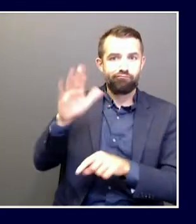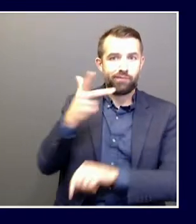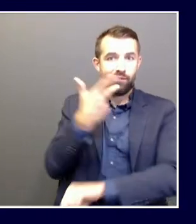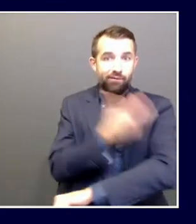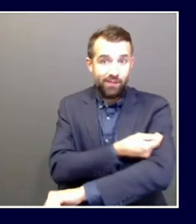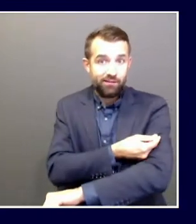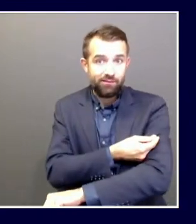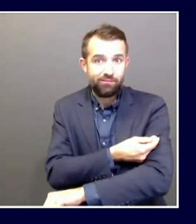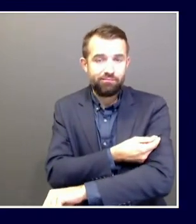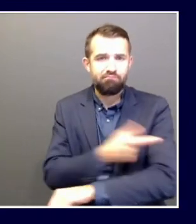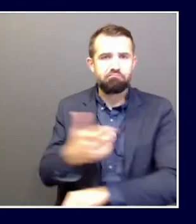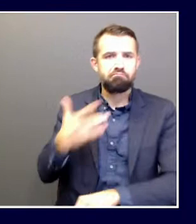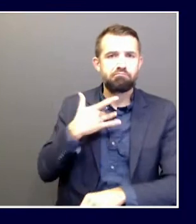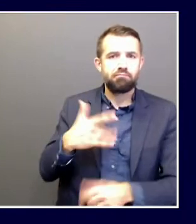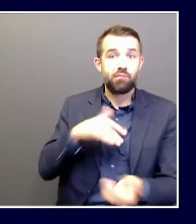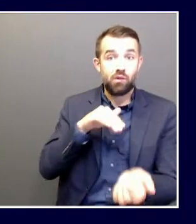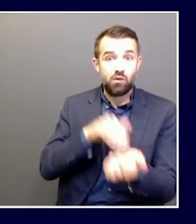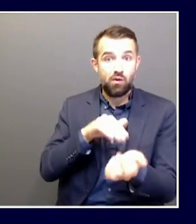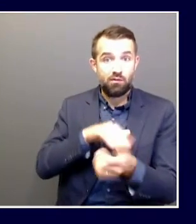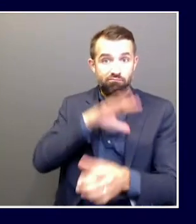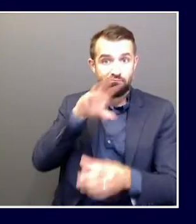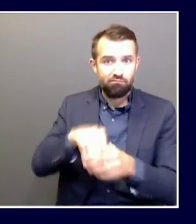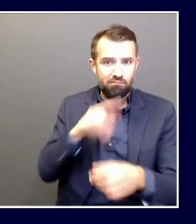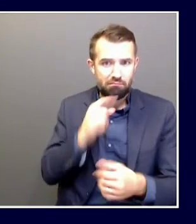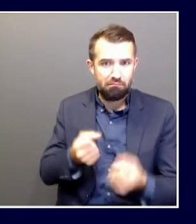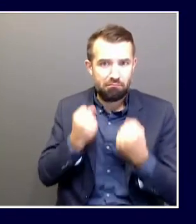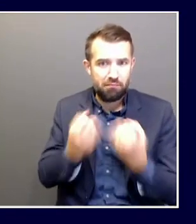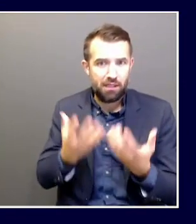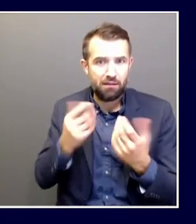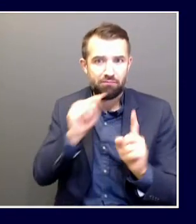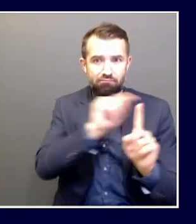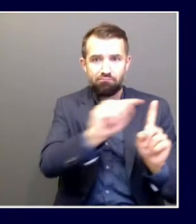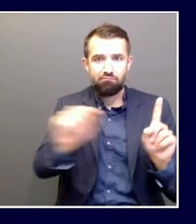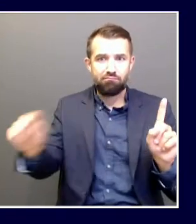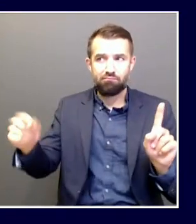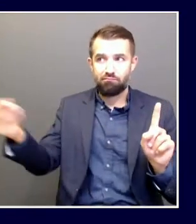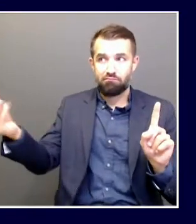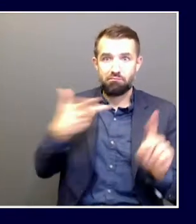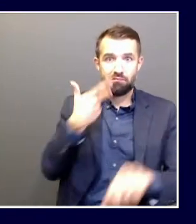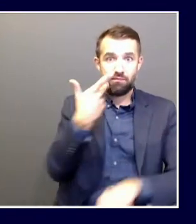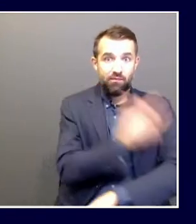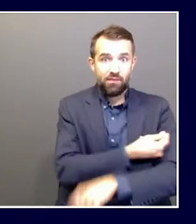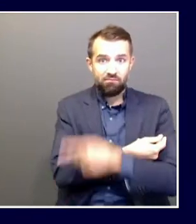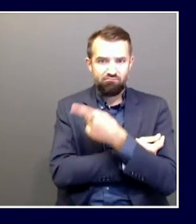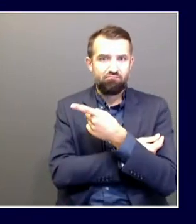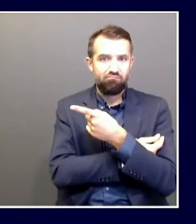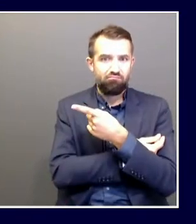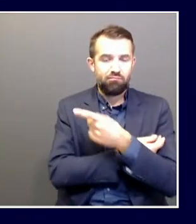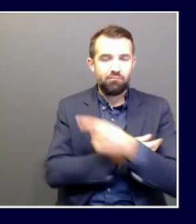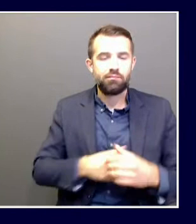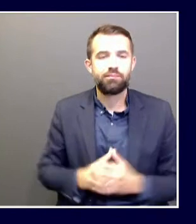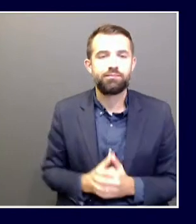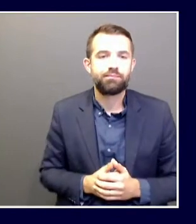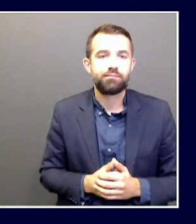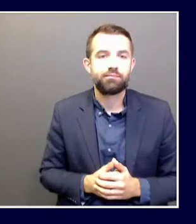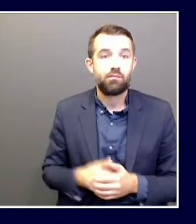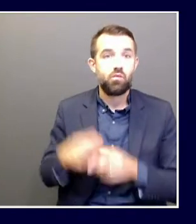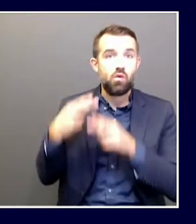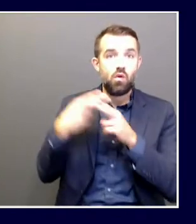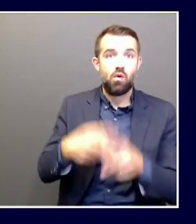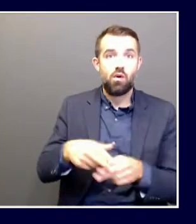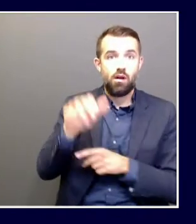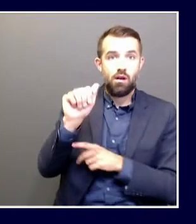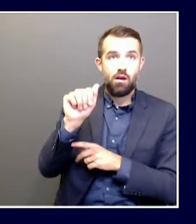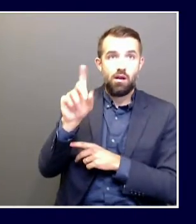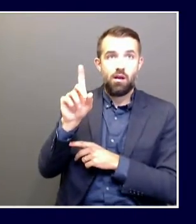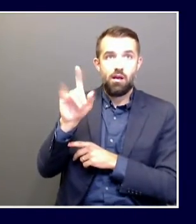those physicians, those healthcare organizations tend to be providing those additional doses on site because the importance of those